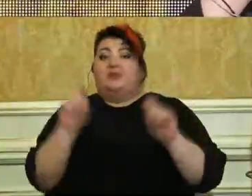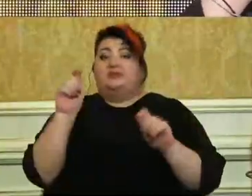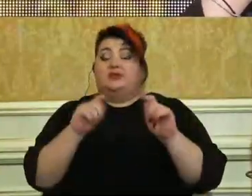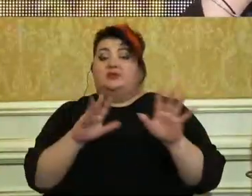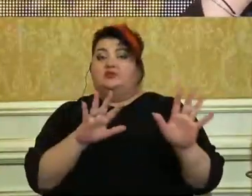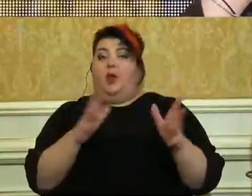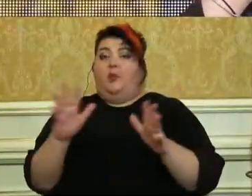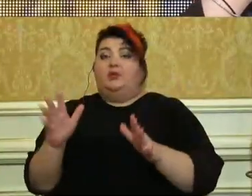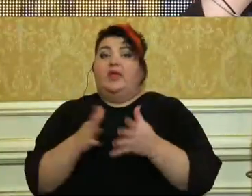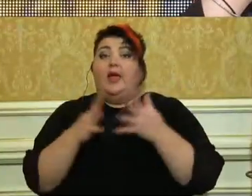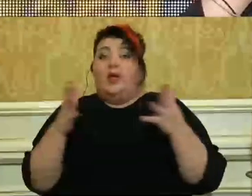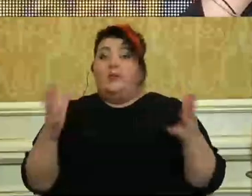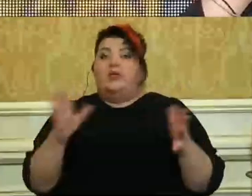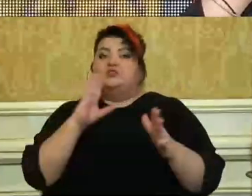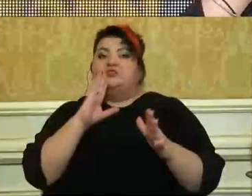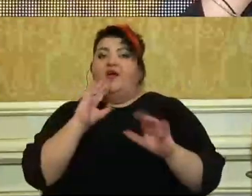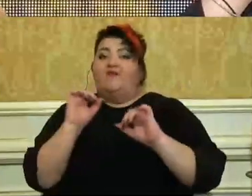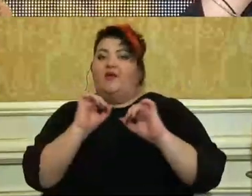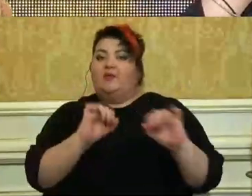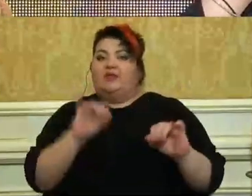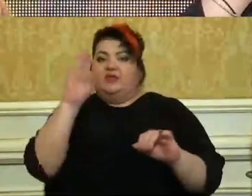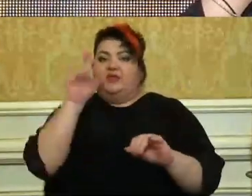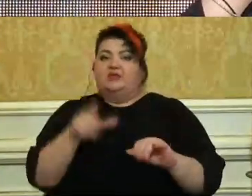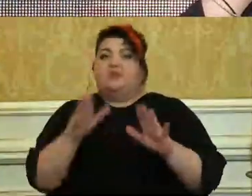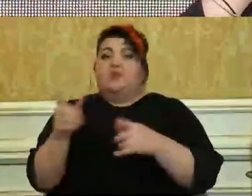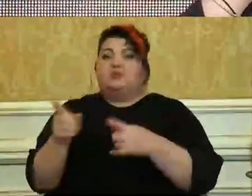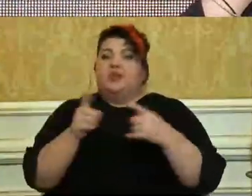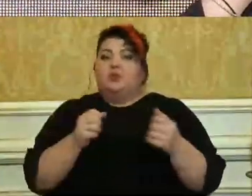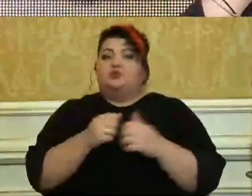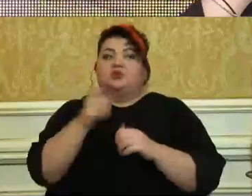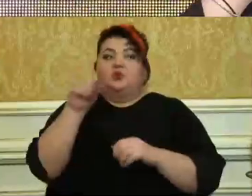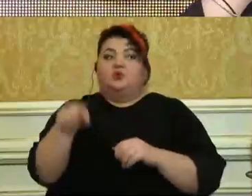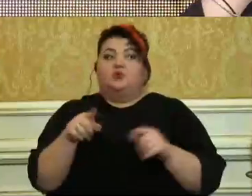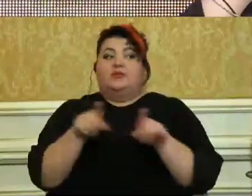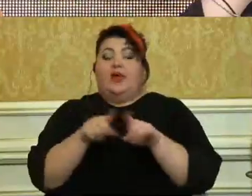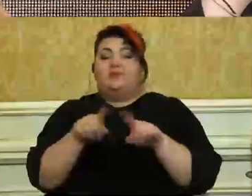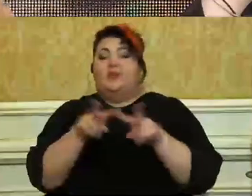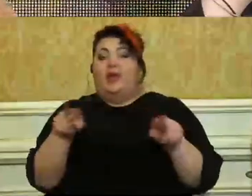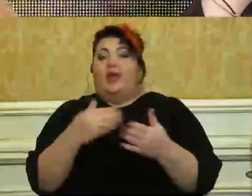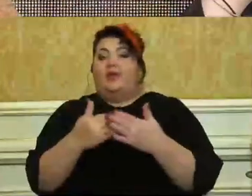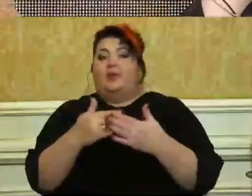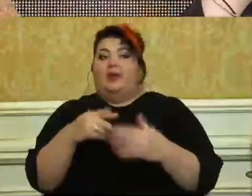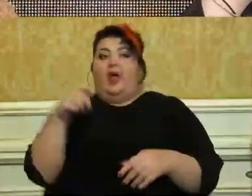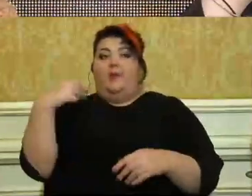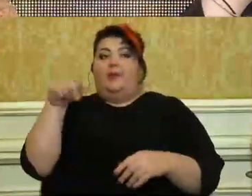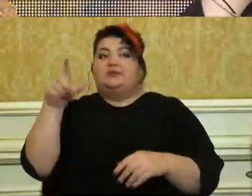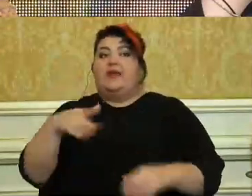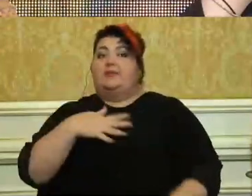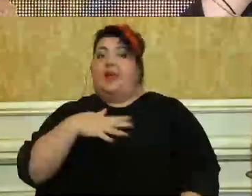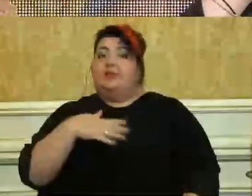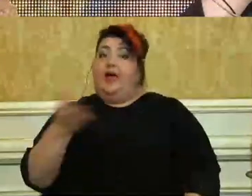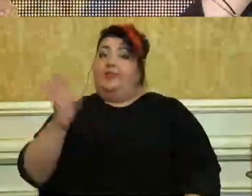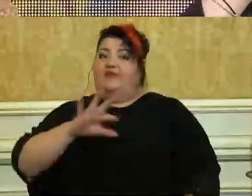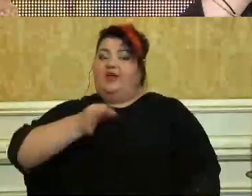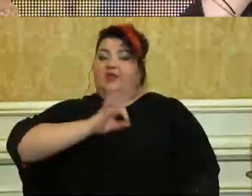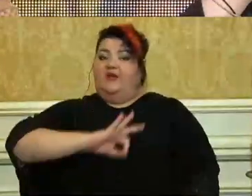previous event that was under Canadian presidents. So values of gender equality should